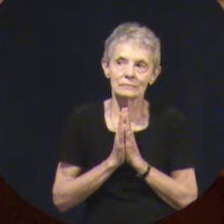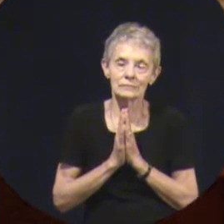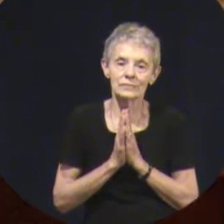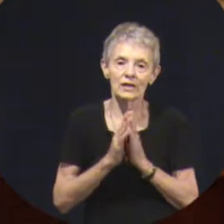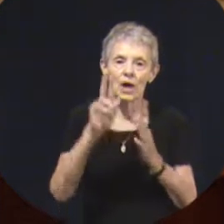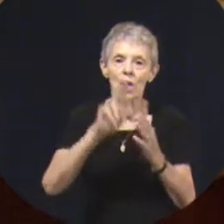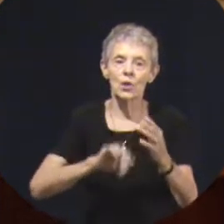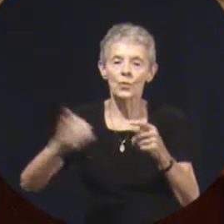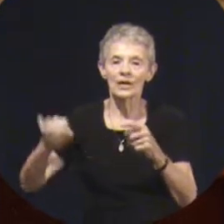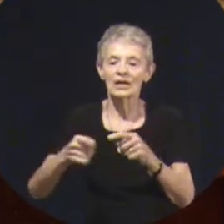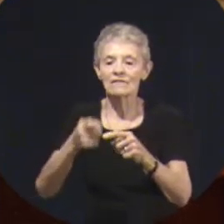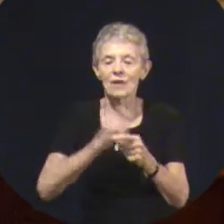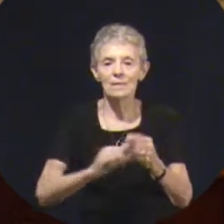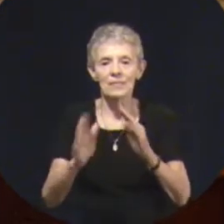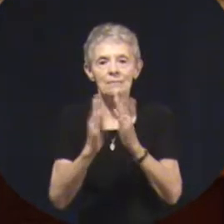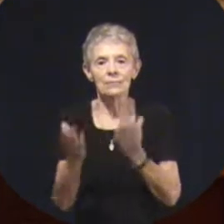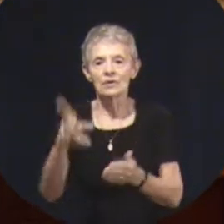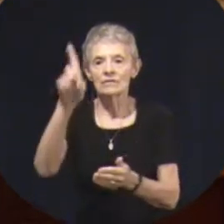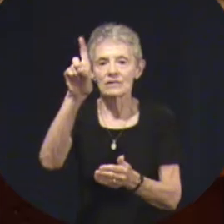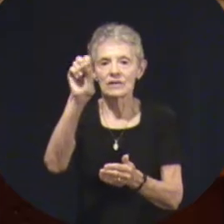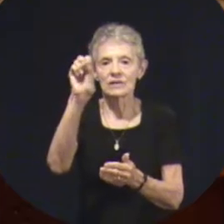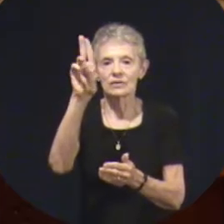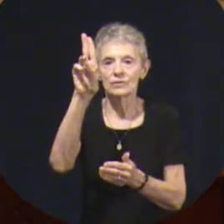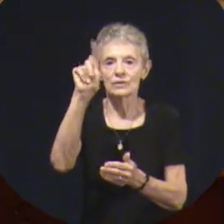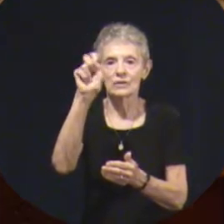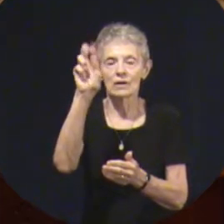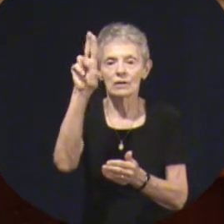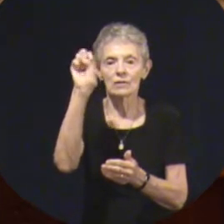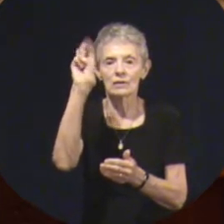A reading from the book of Deuteronomy.